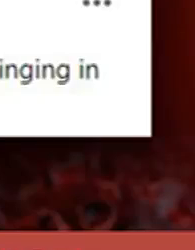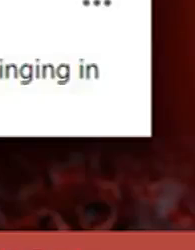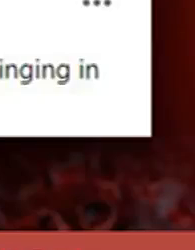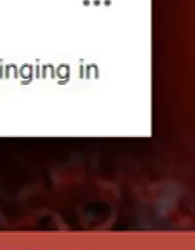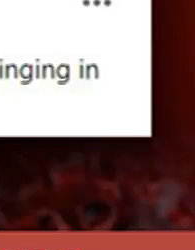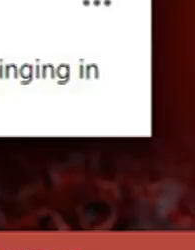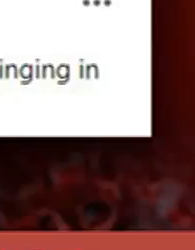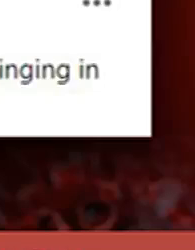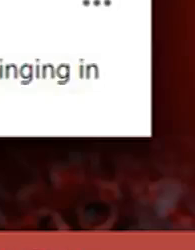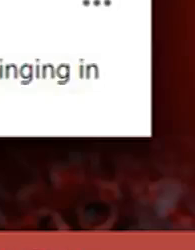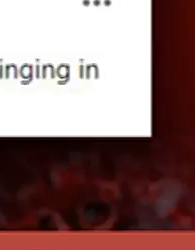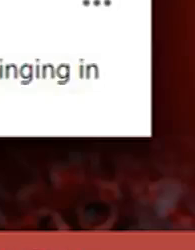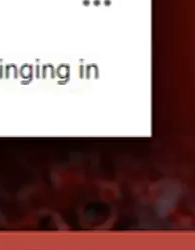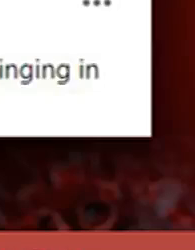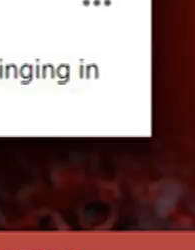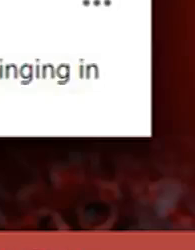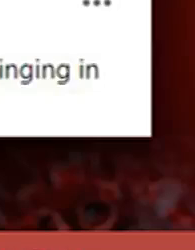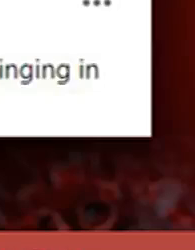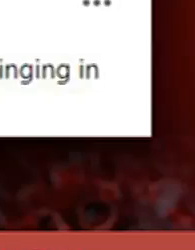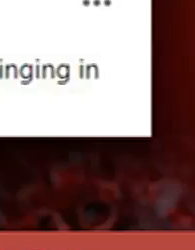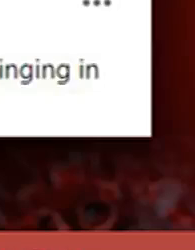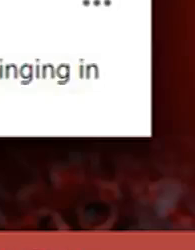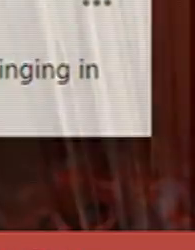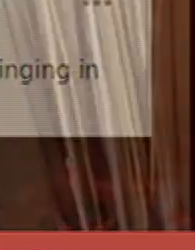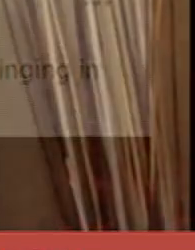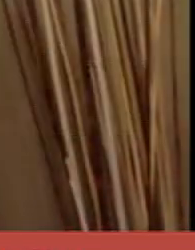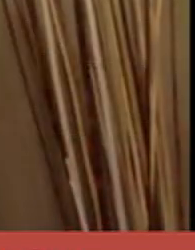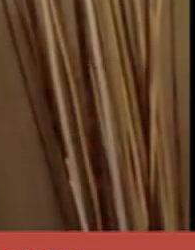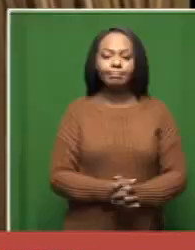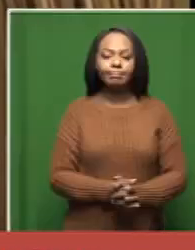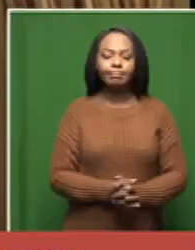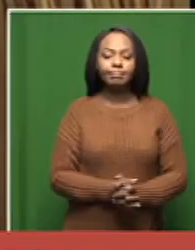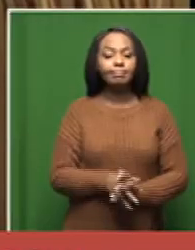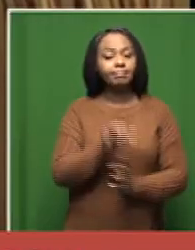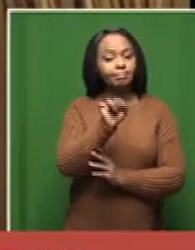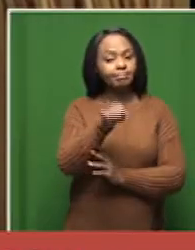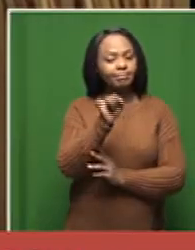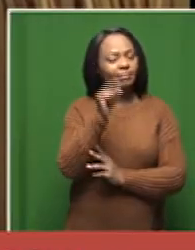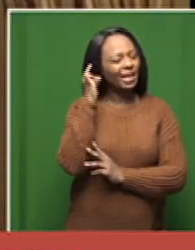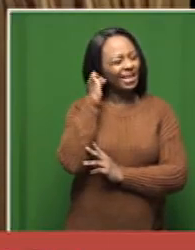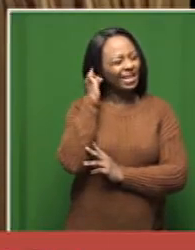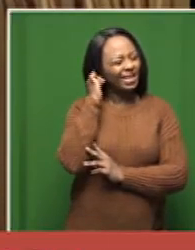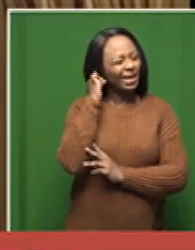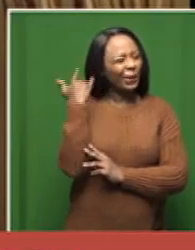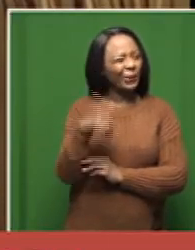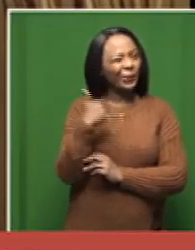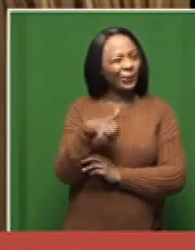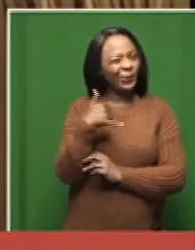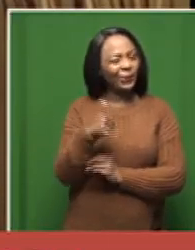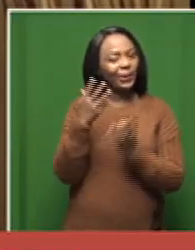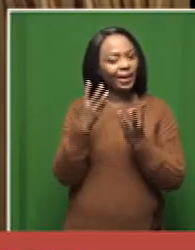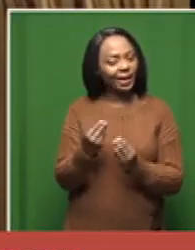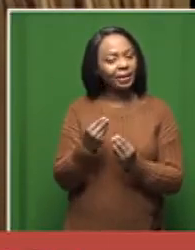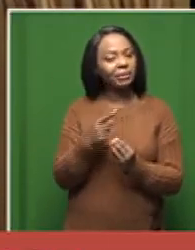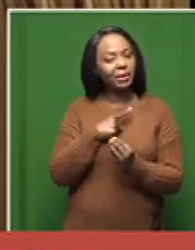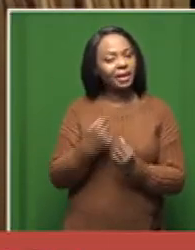Yeah, I don't know so much about the toothache, Peter, but I know ear pain, ringing in the ears post-COVID. Because it's an upper respiratory tract infection as